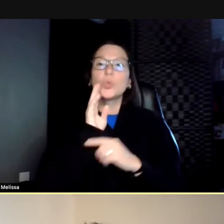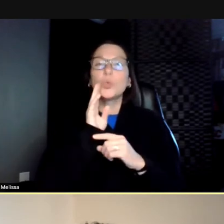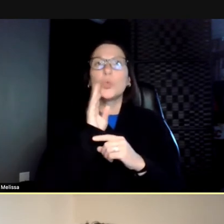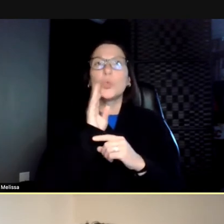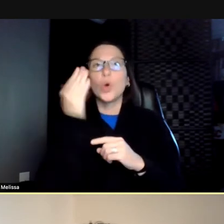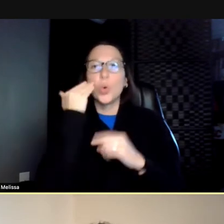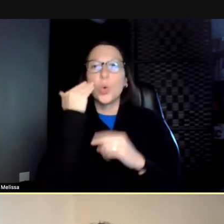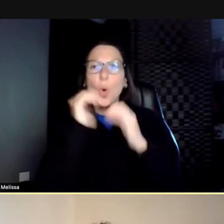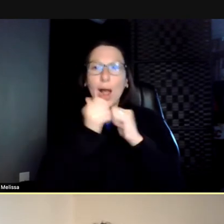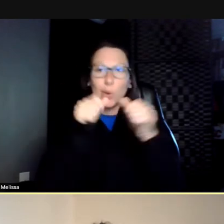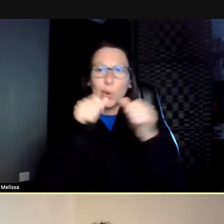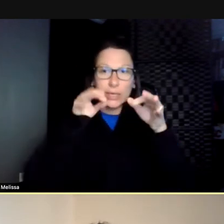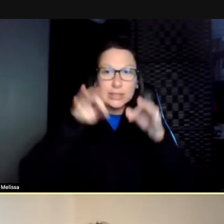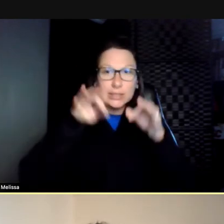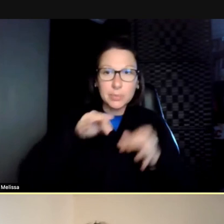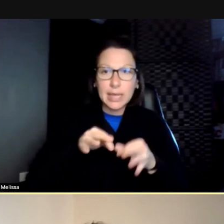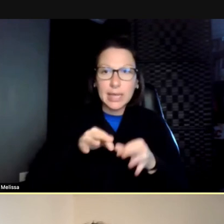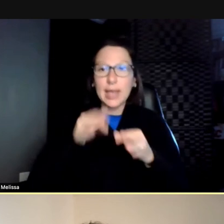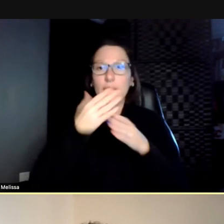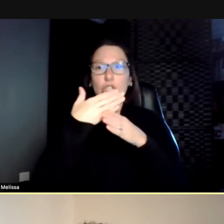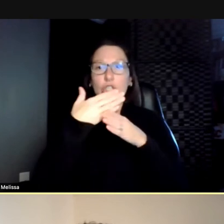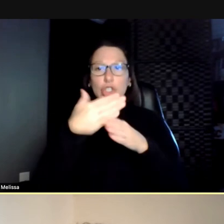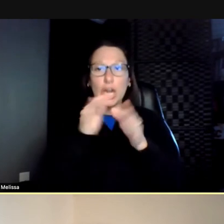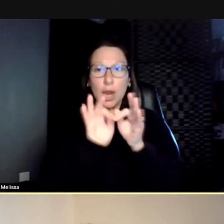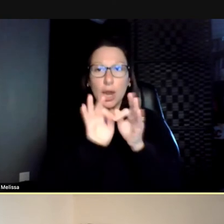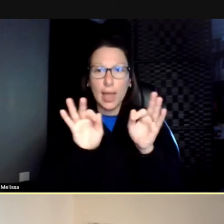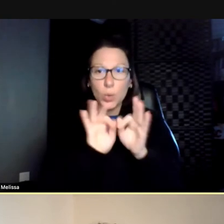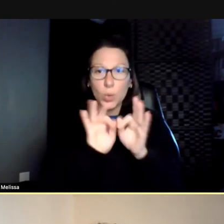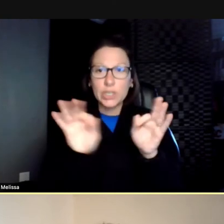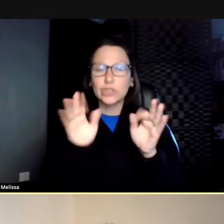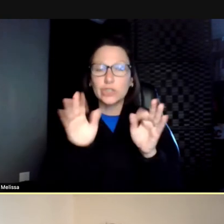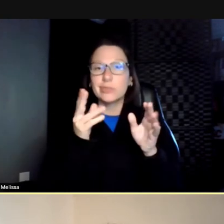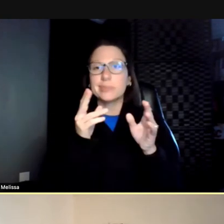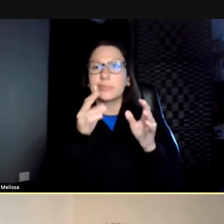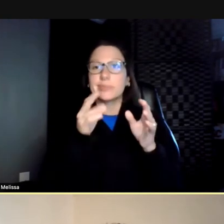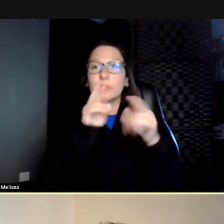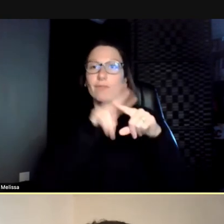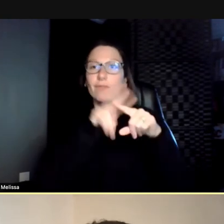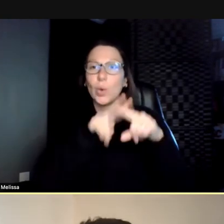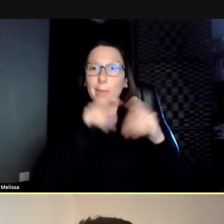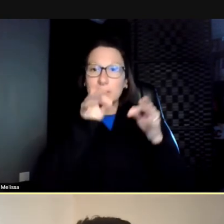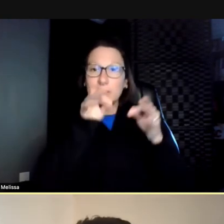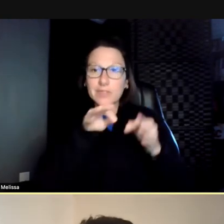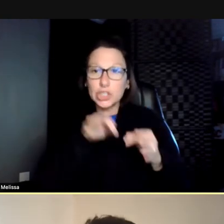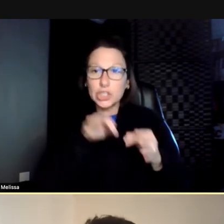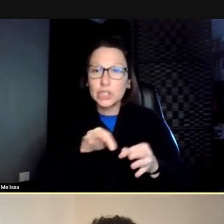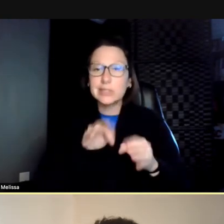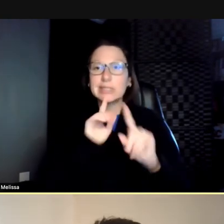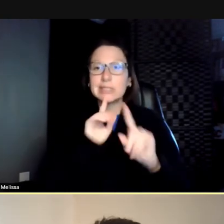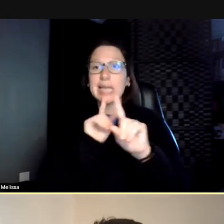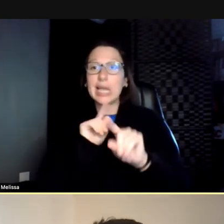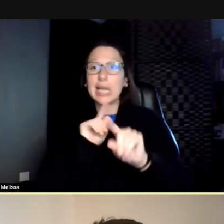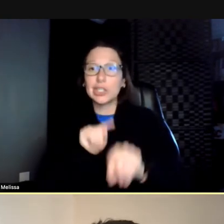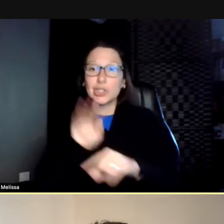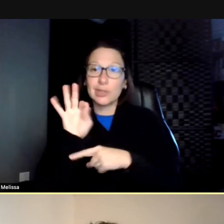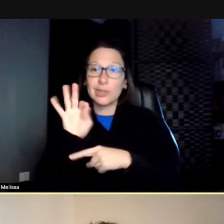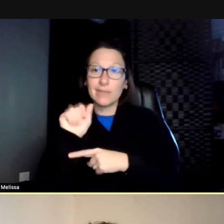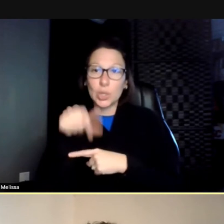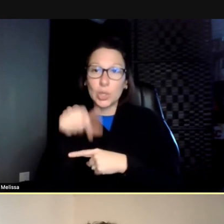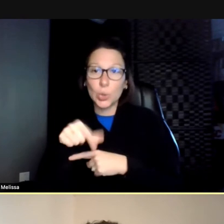some shared language to use, definitions, and answers to frequently asked questions and